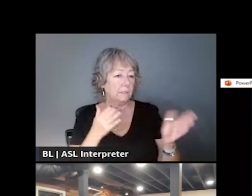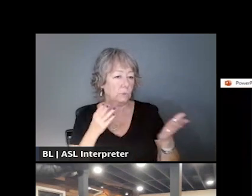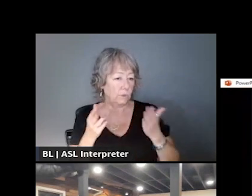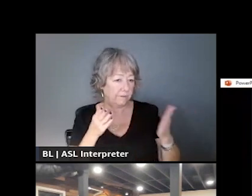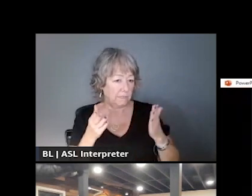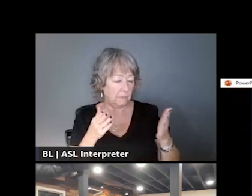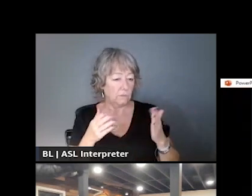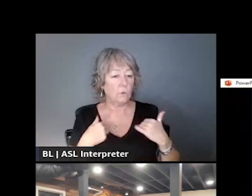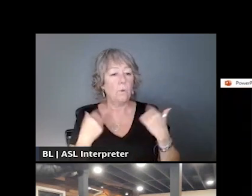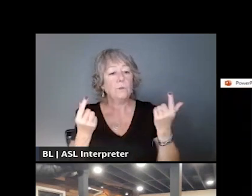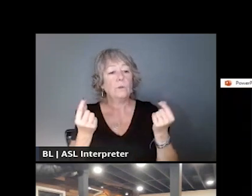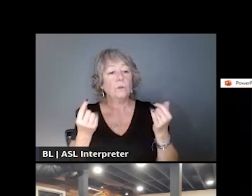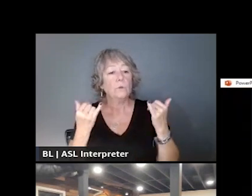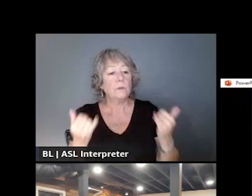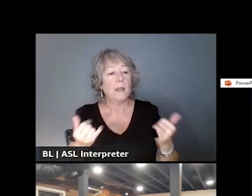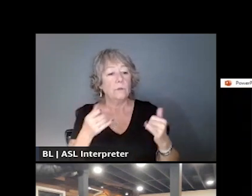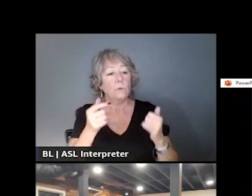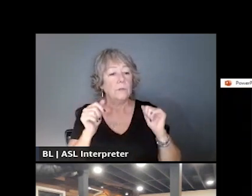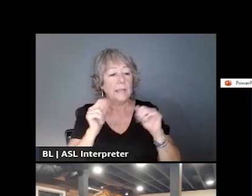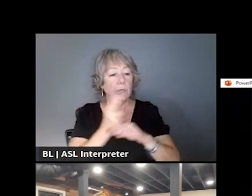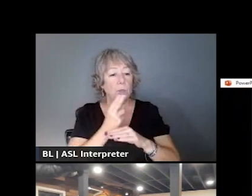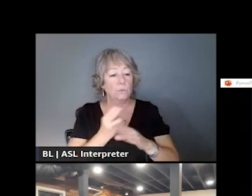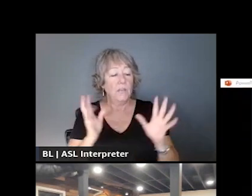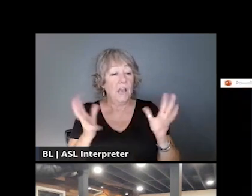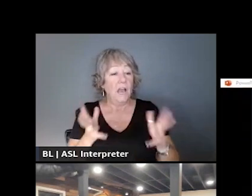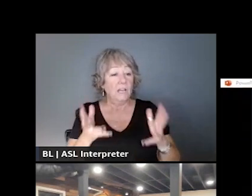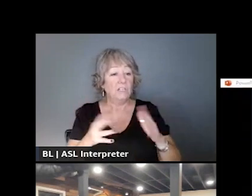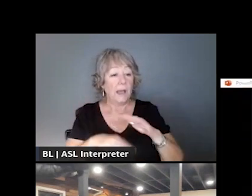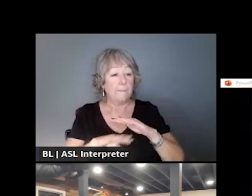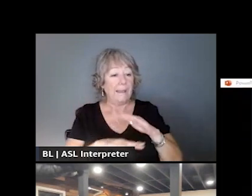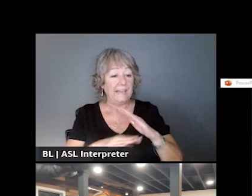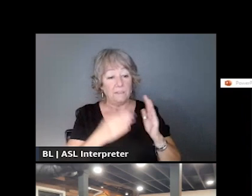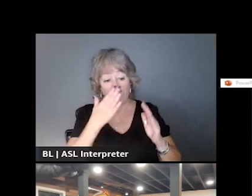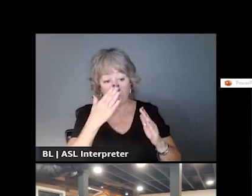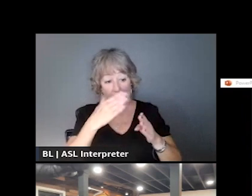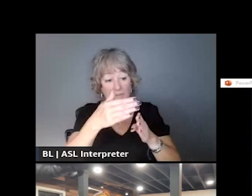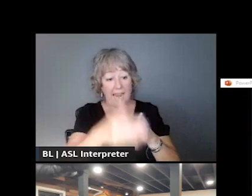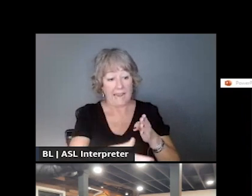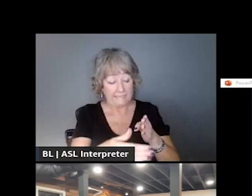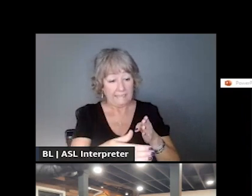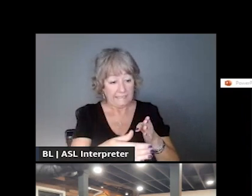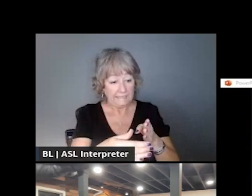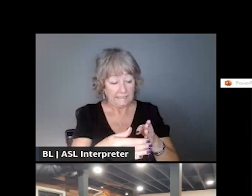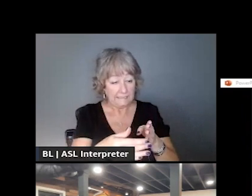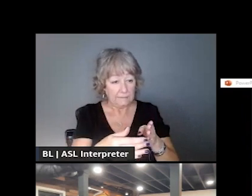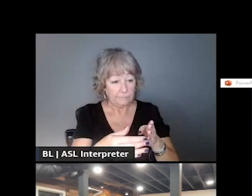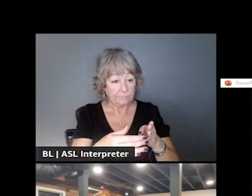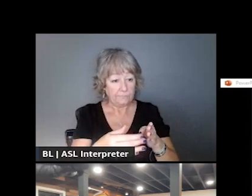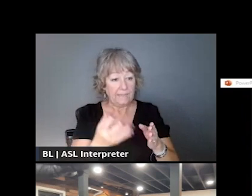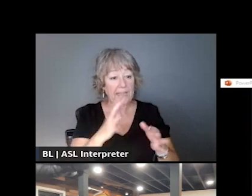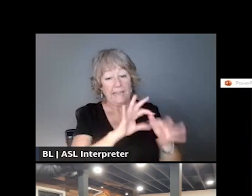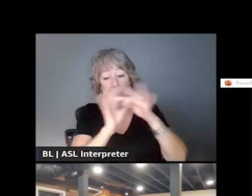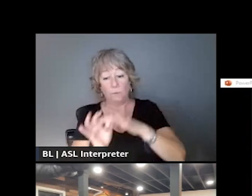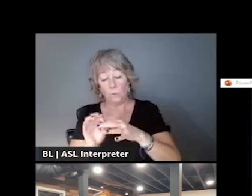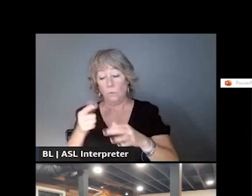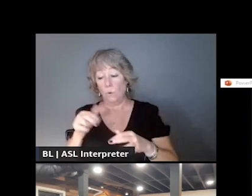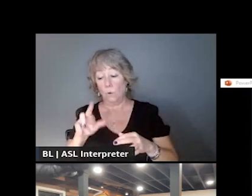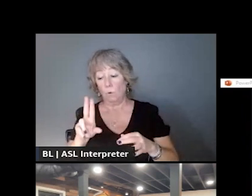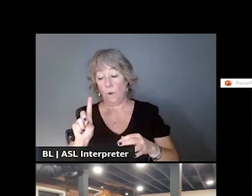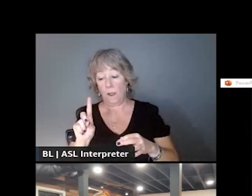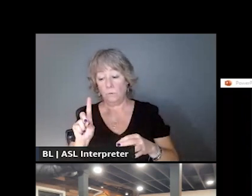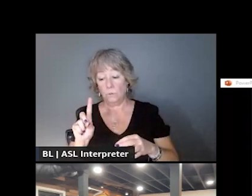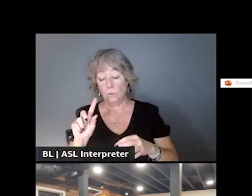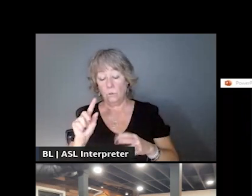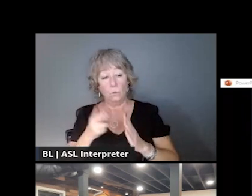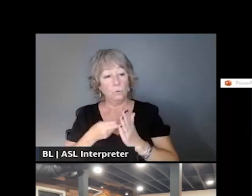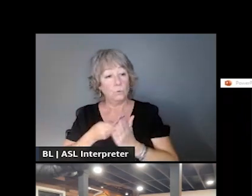is use a chat-based front end into Ground Truth to